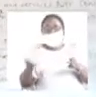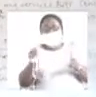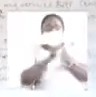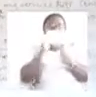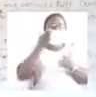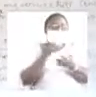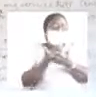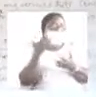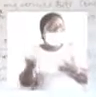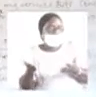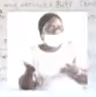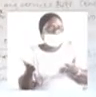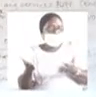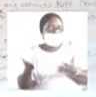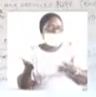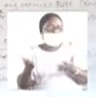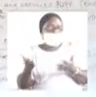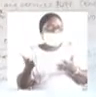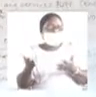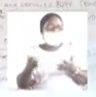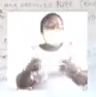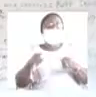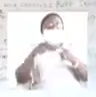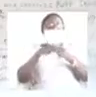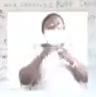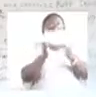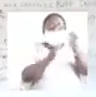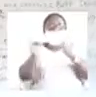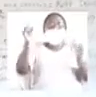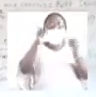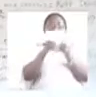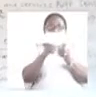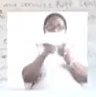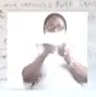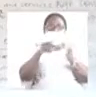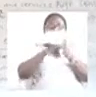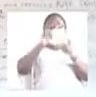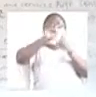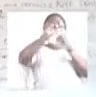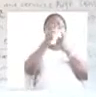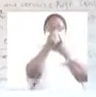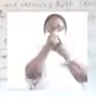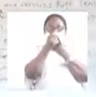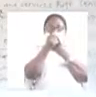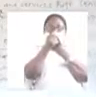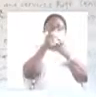by the consumers and vice versa. To further explain this